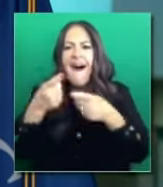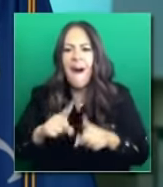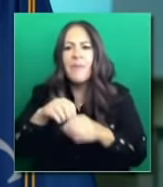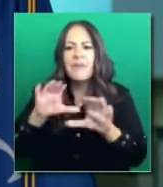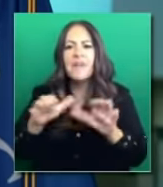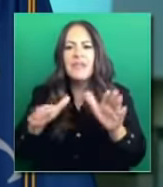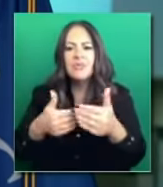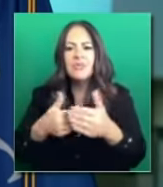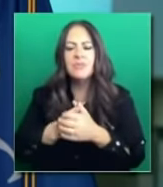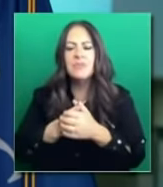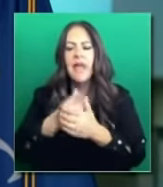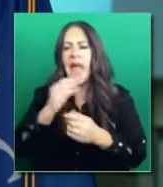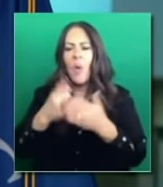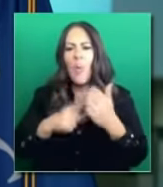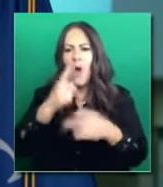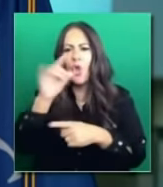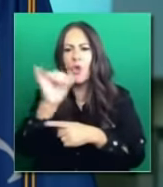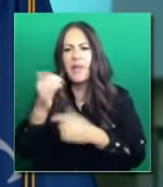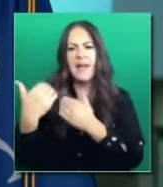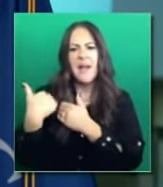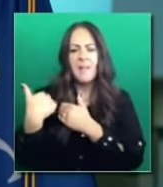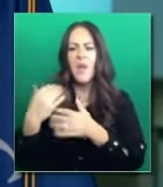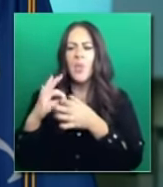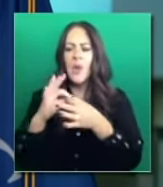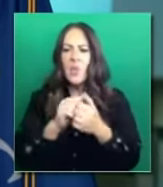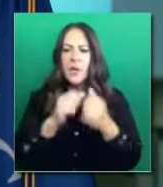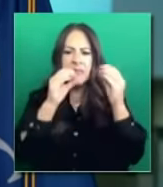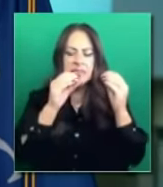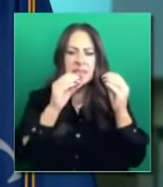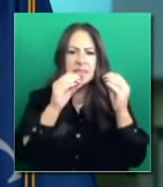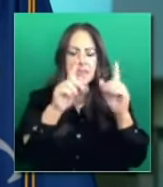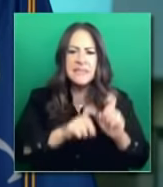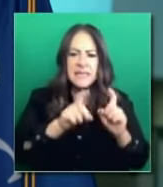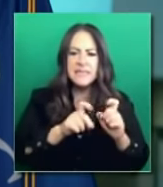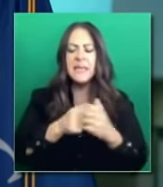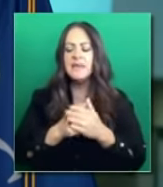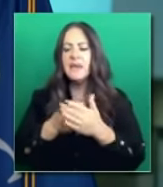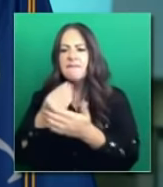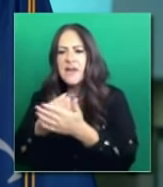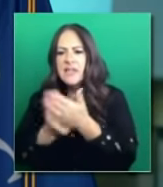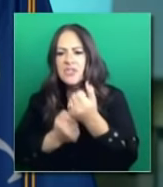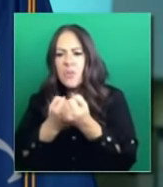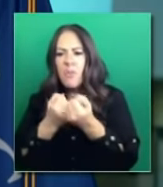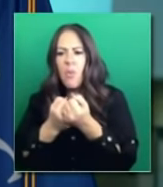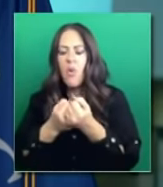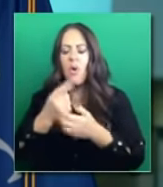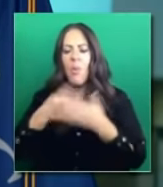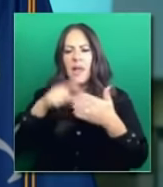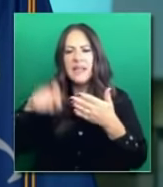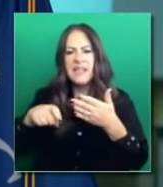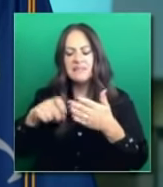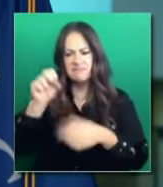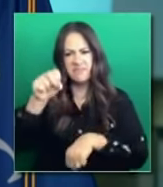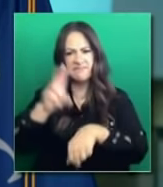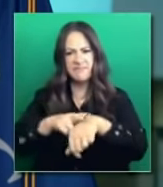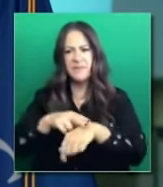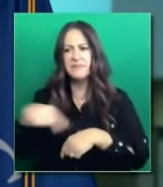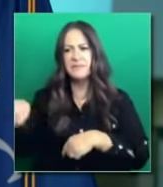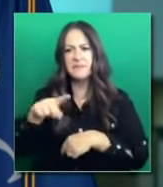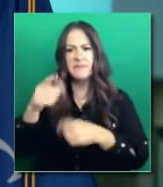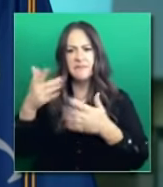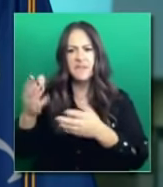accountability, issues associated with testing, of funding, those foundationally are principles that they have